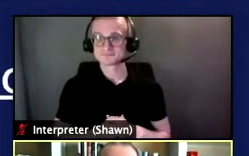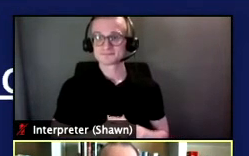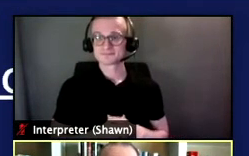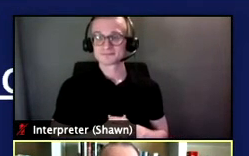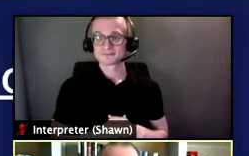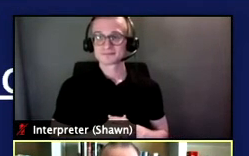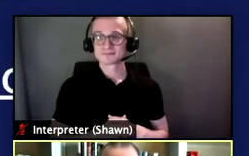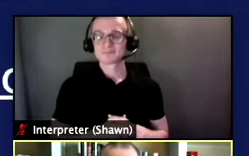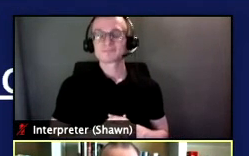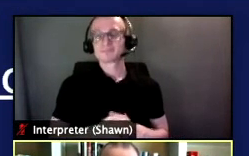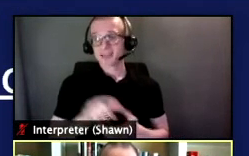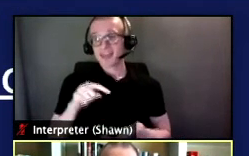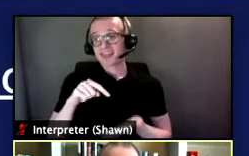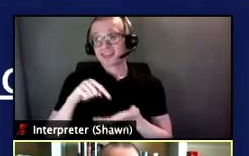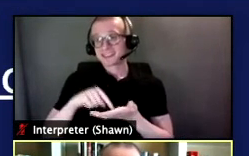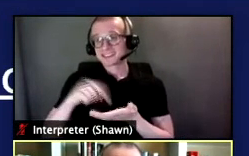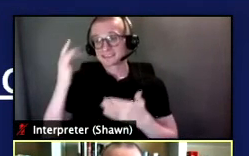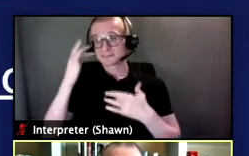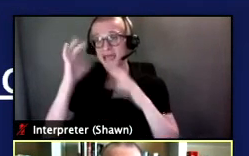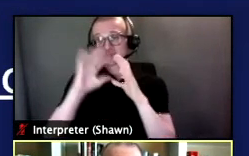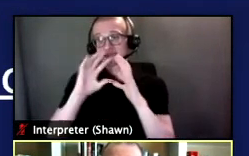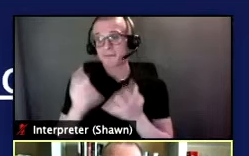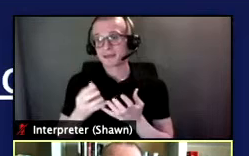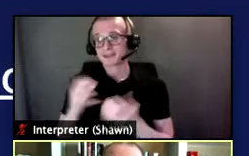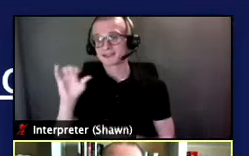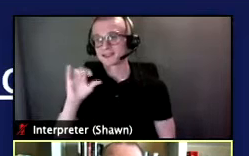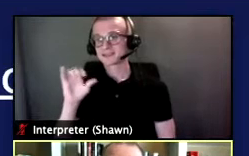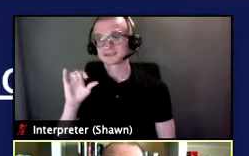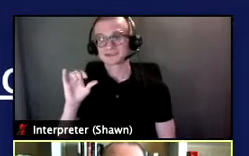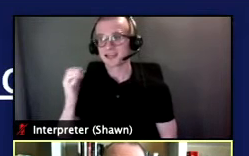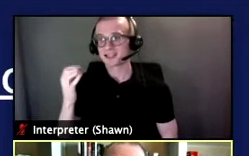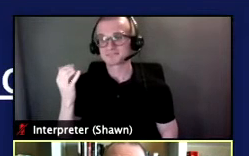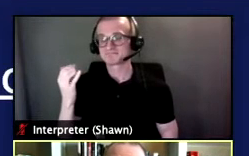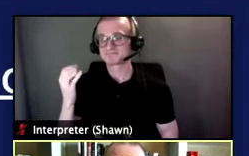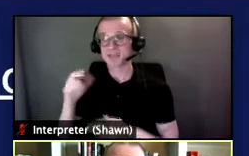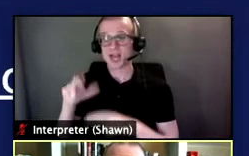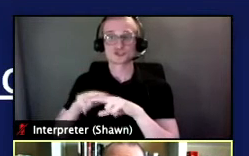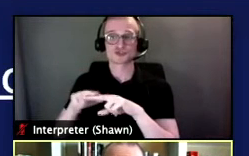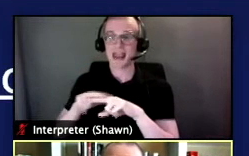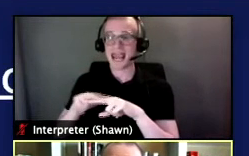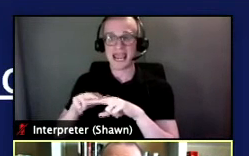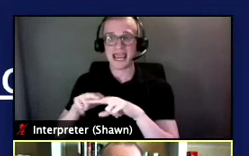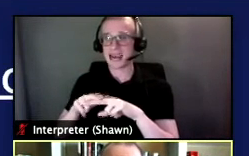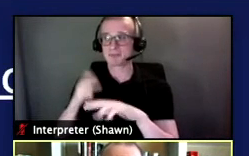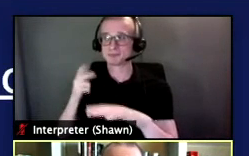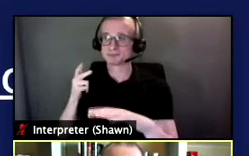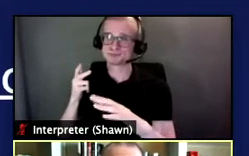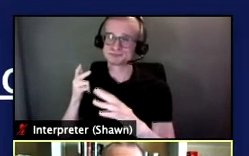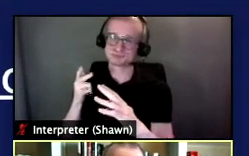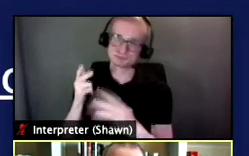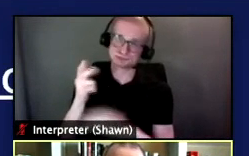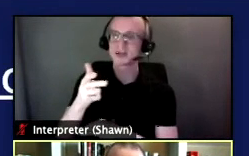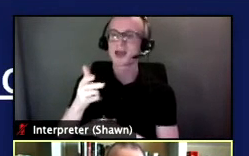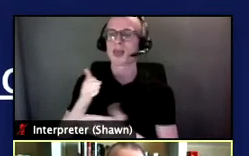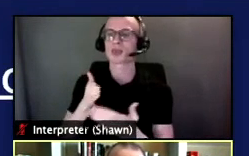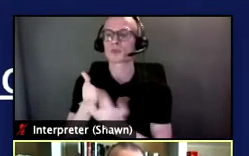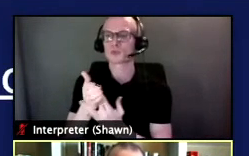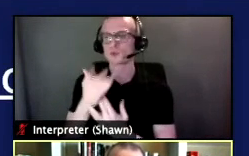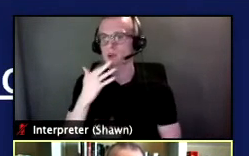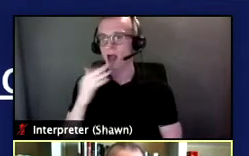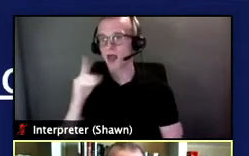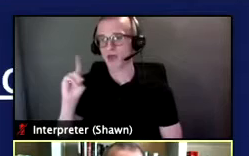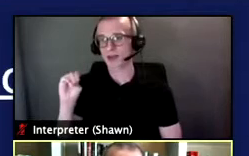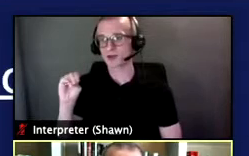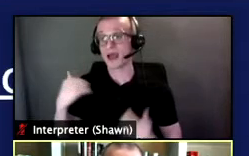This pandemic is a bit like a coal train going through Colorado. It's got a lot of momentum, and whatever you do,